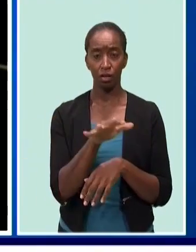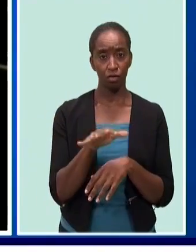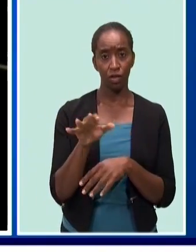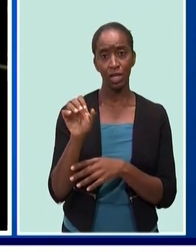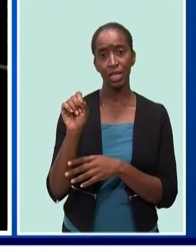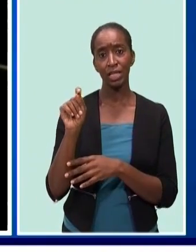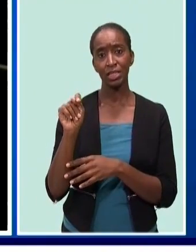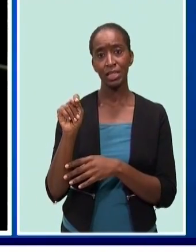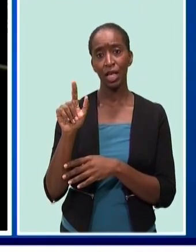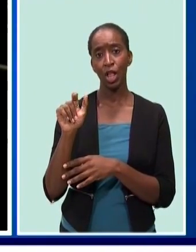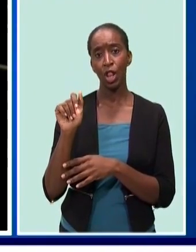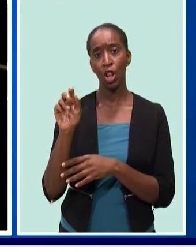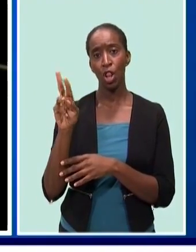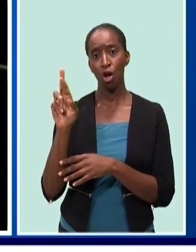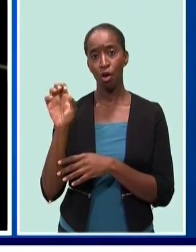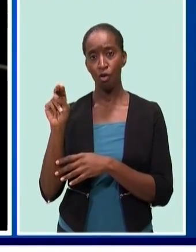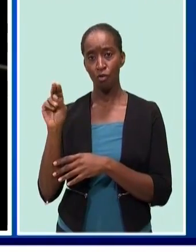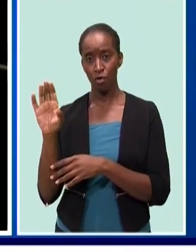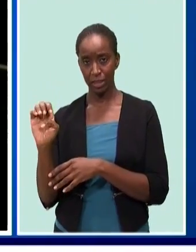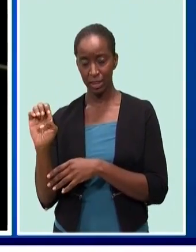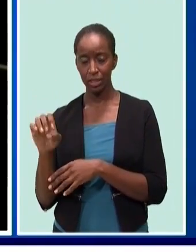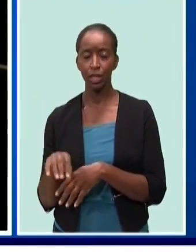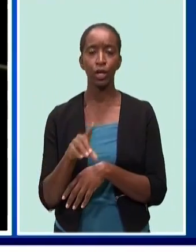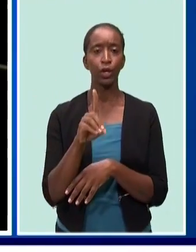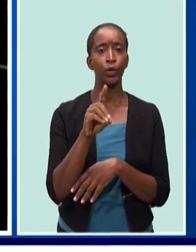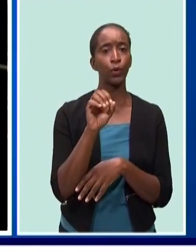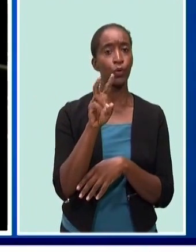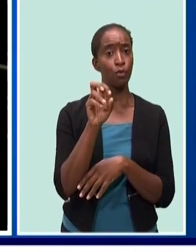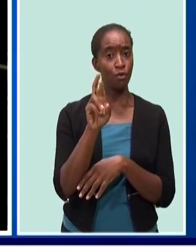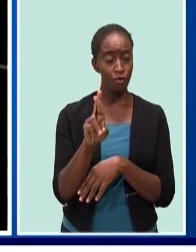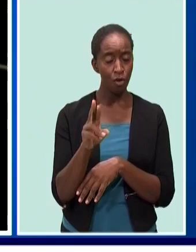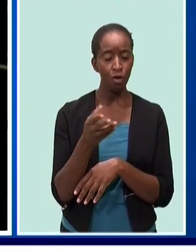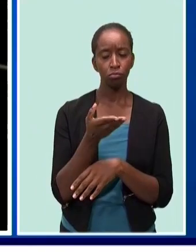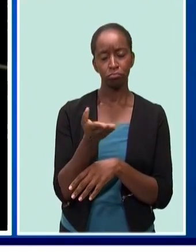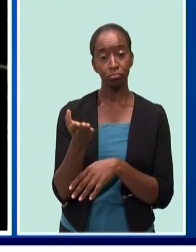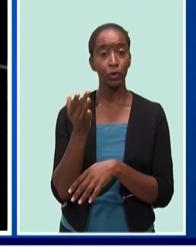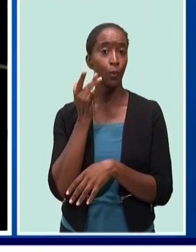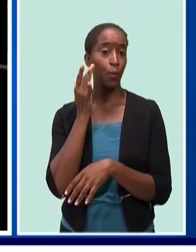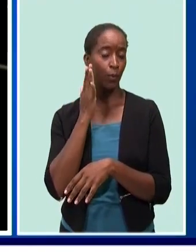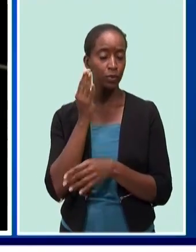and Dover. Our members have reported increased police presence